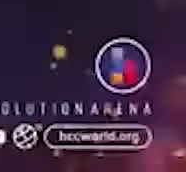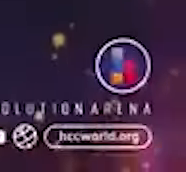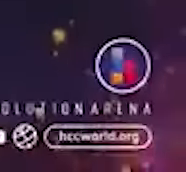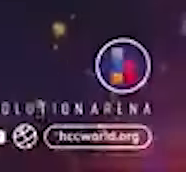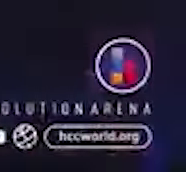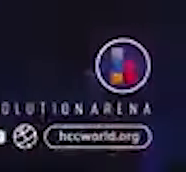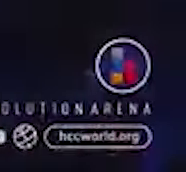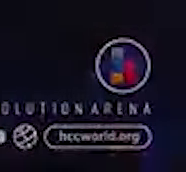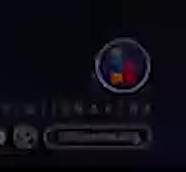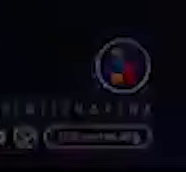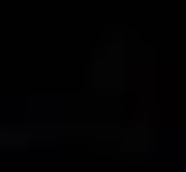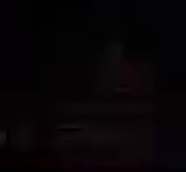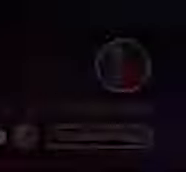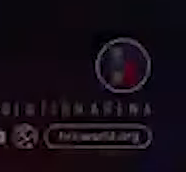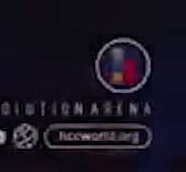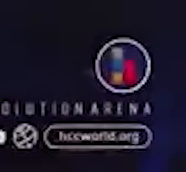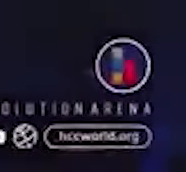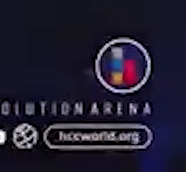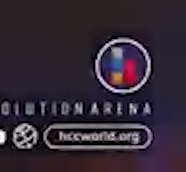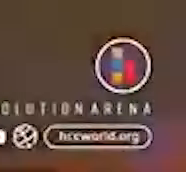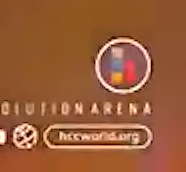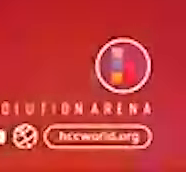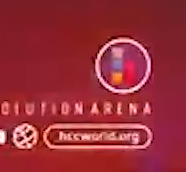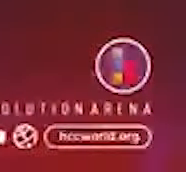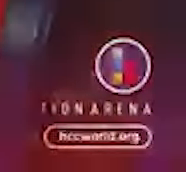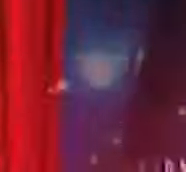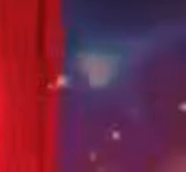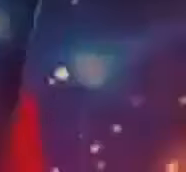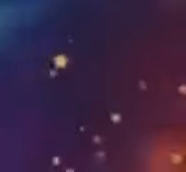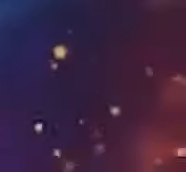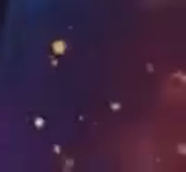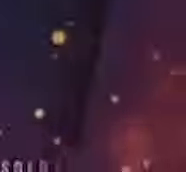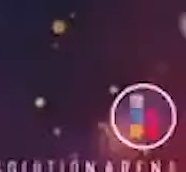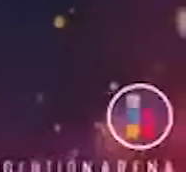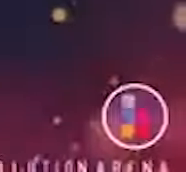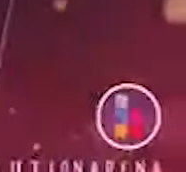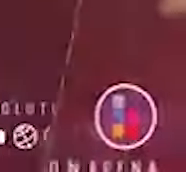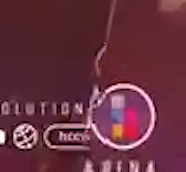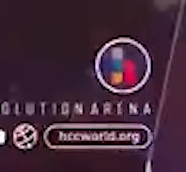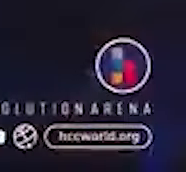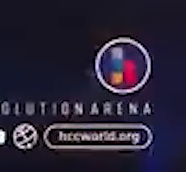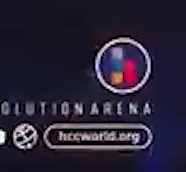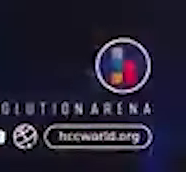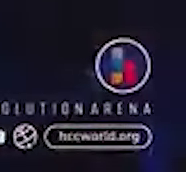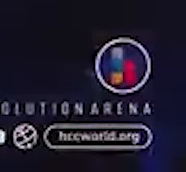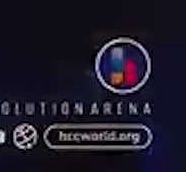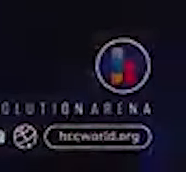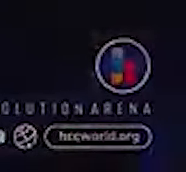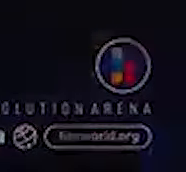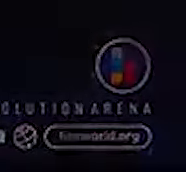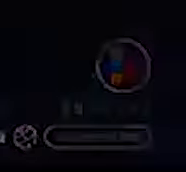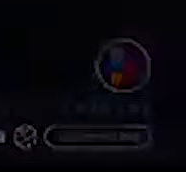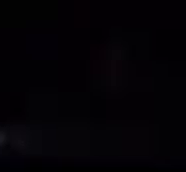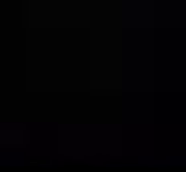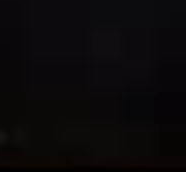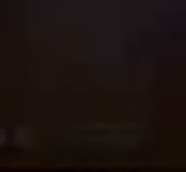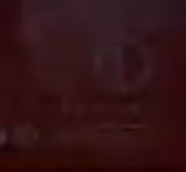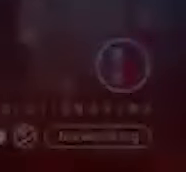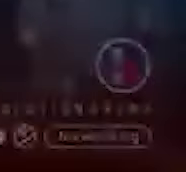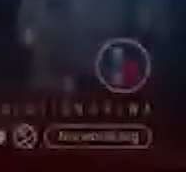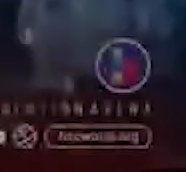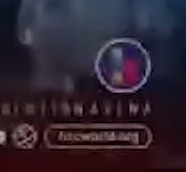have been the accurate information. The problem is the hearing. There was no hearing of faith. Are